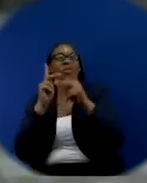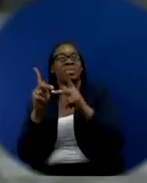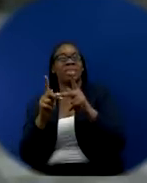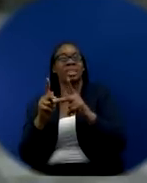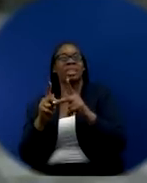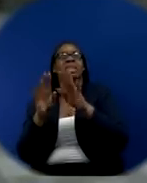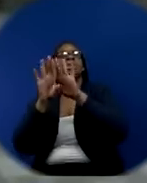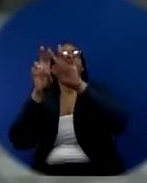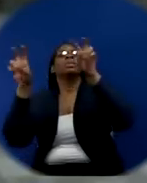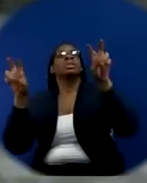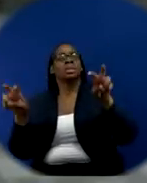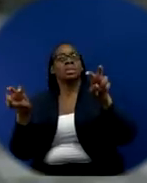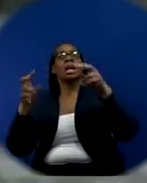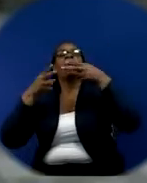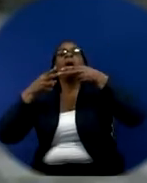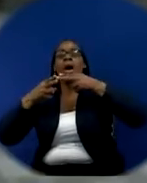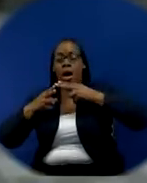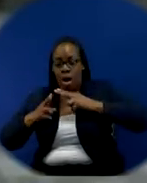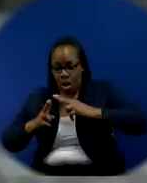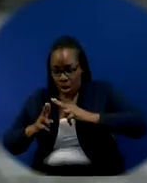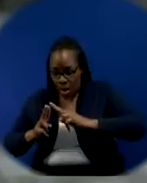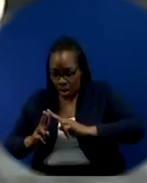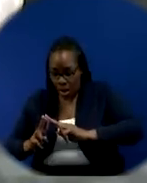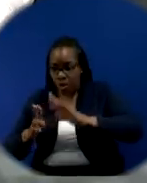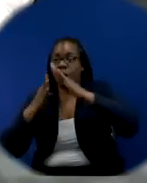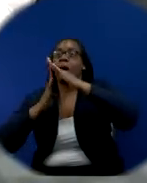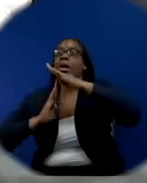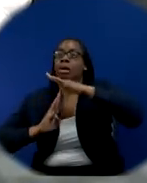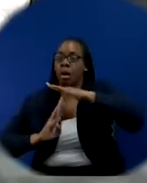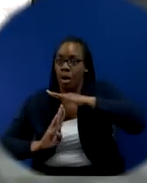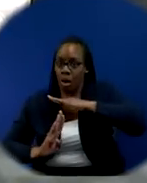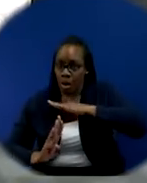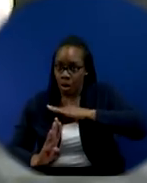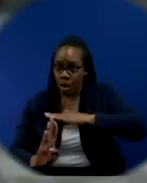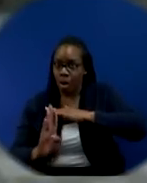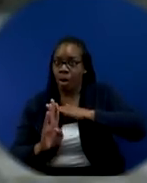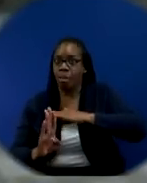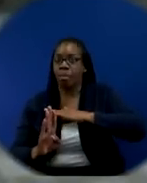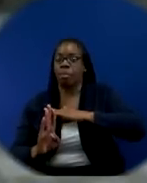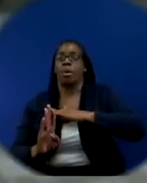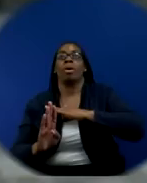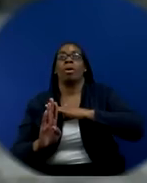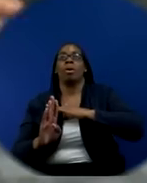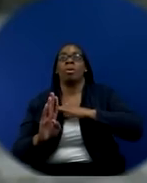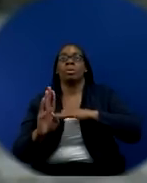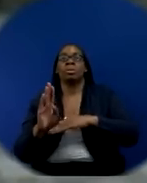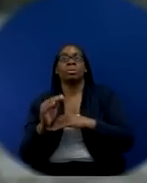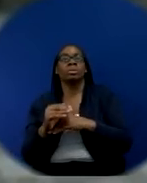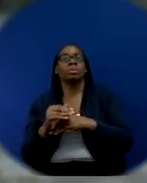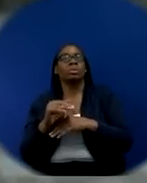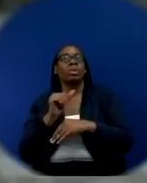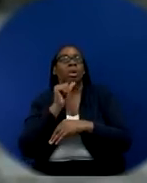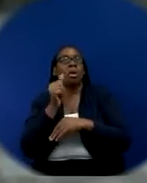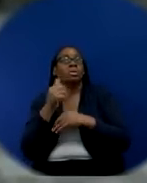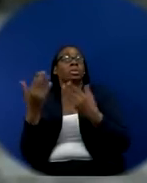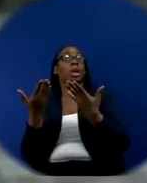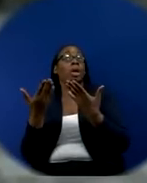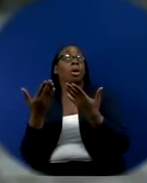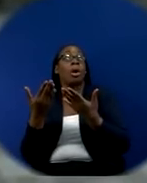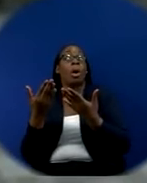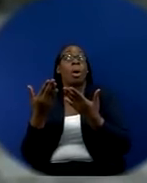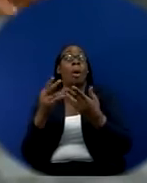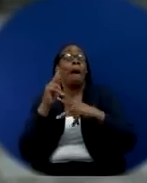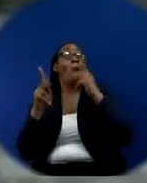a position of humility and stop trying to always be honored. As a matter of fact, those who exalt themselves